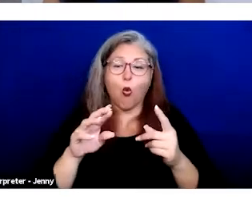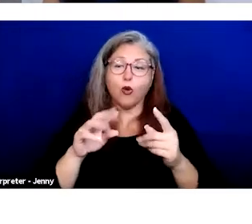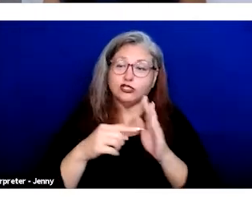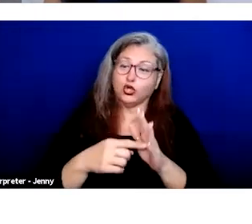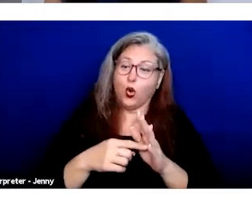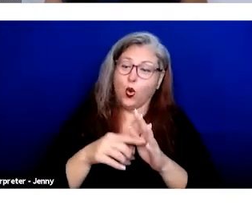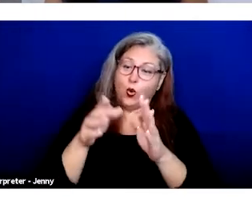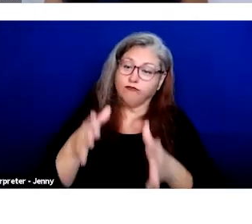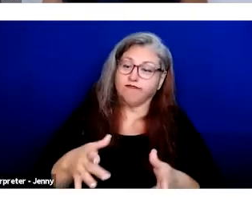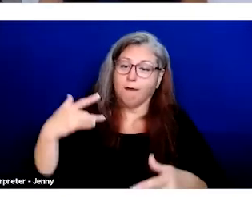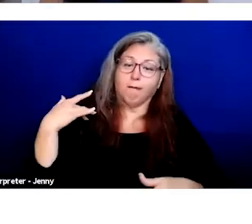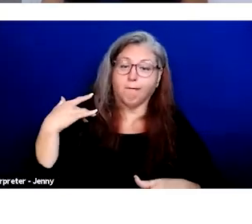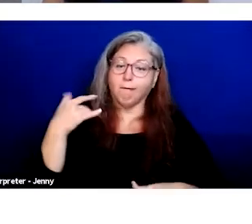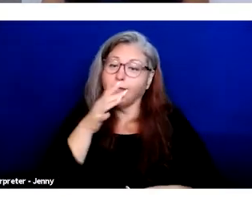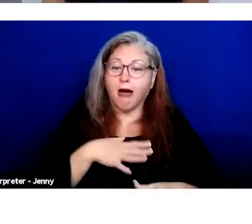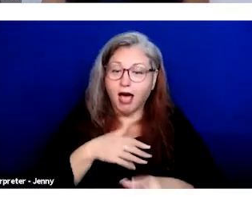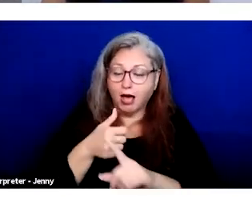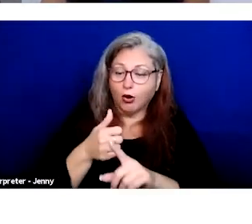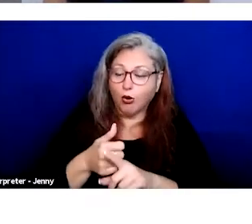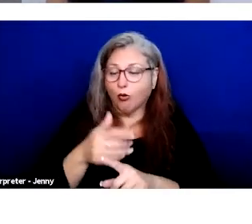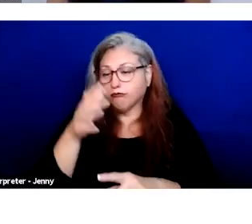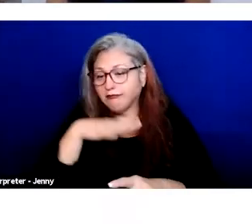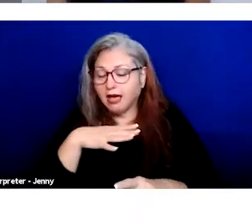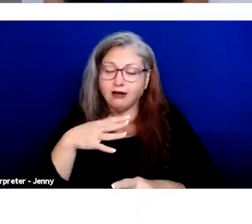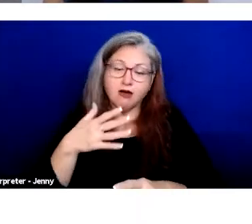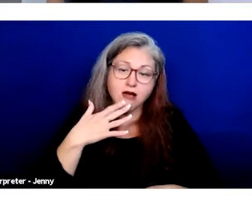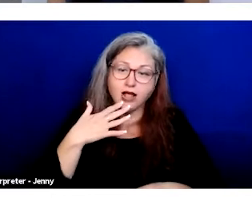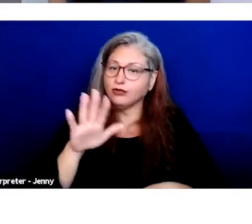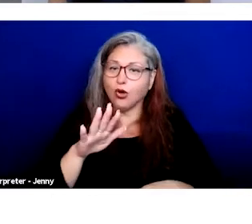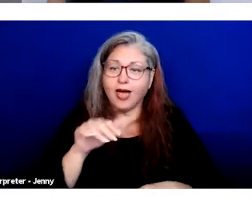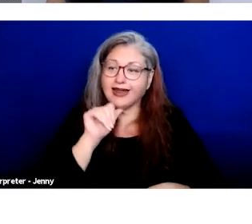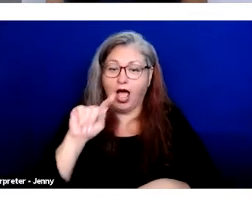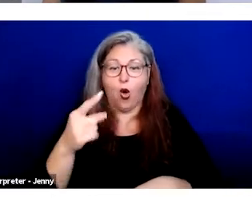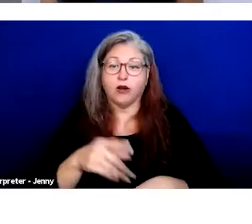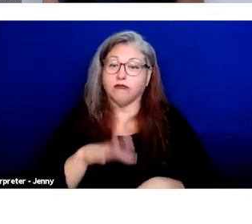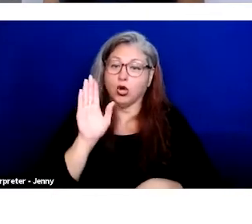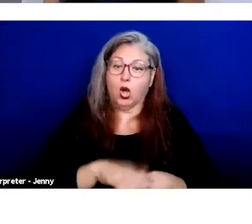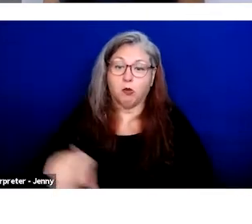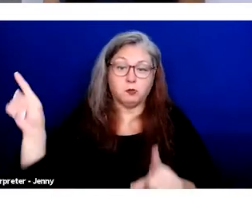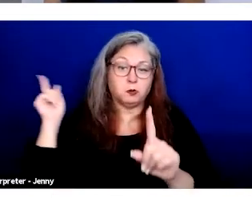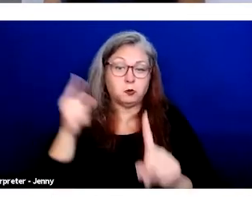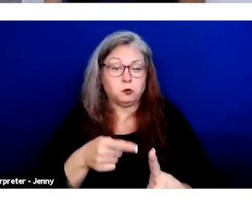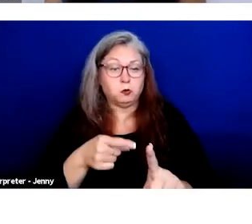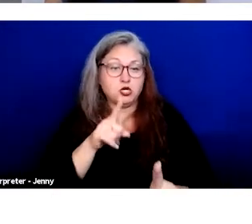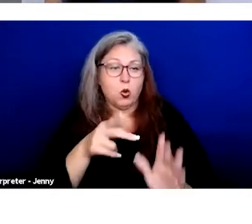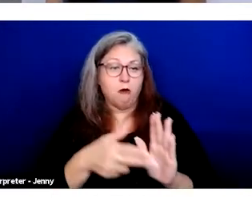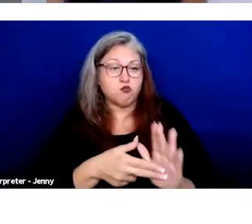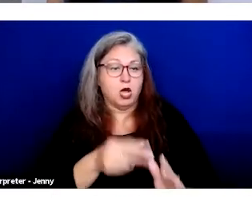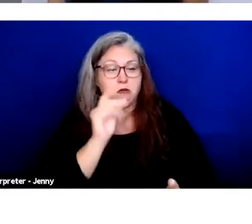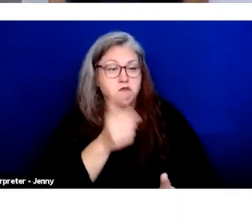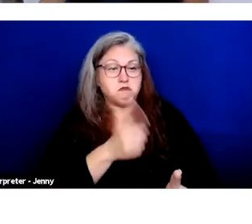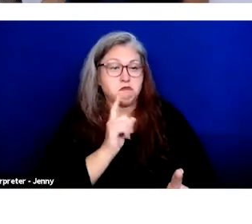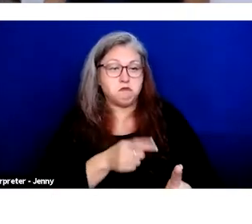color. And also it has to go beyond calling out an individual brand or an individual